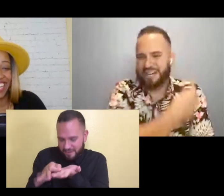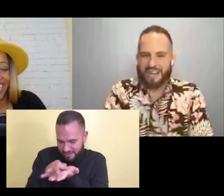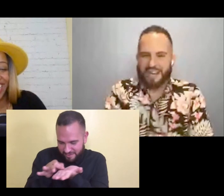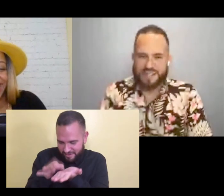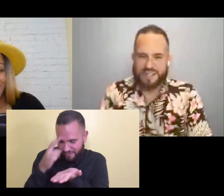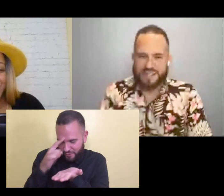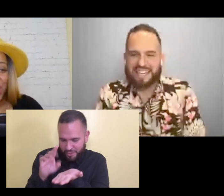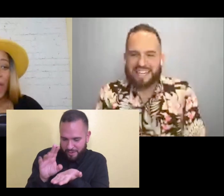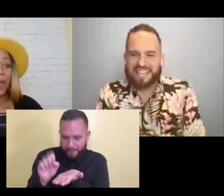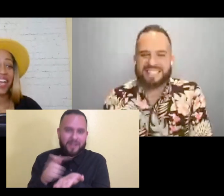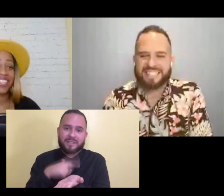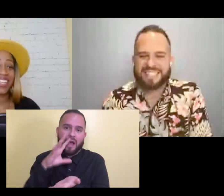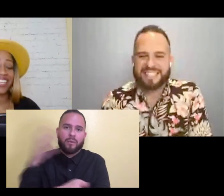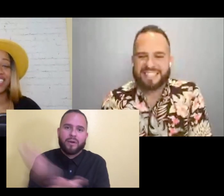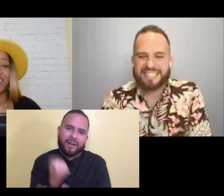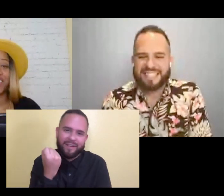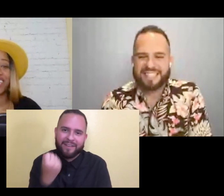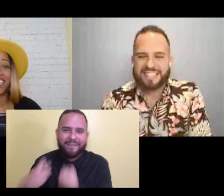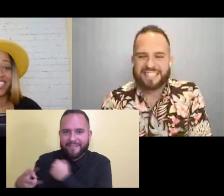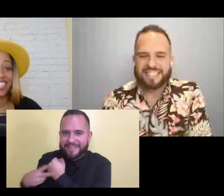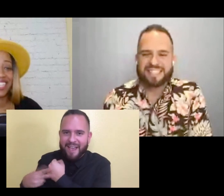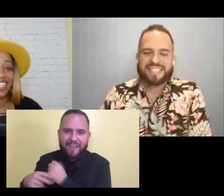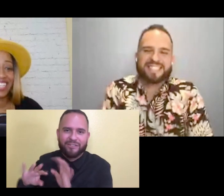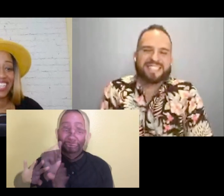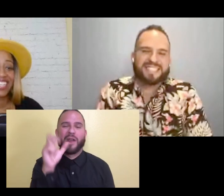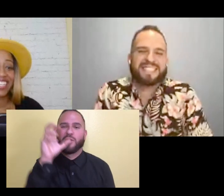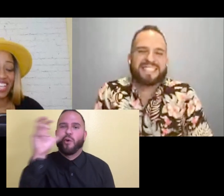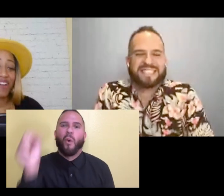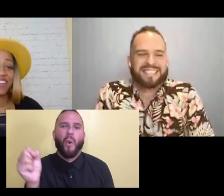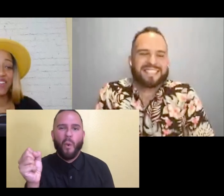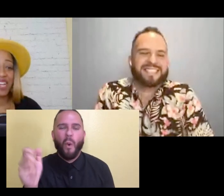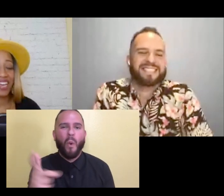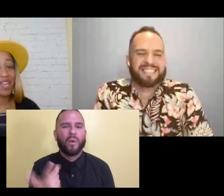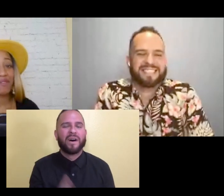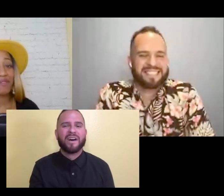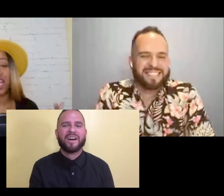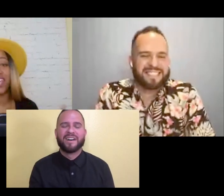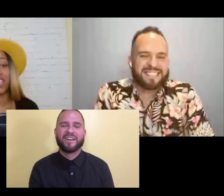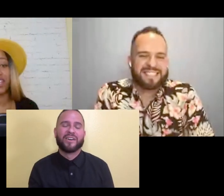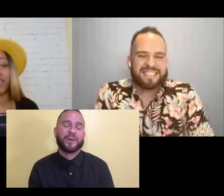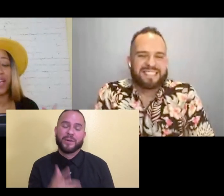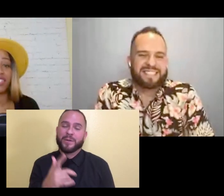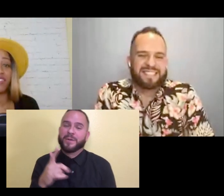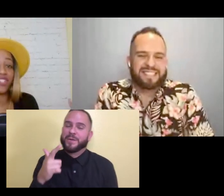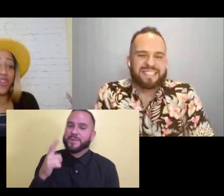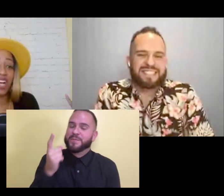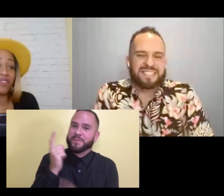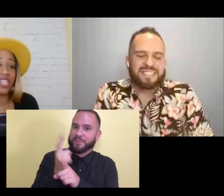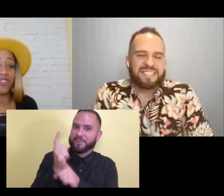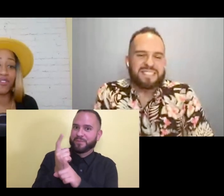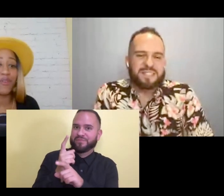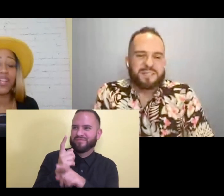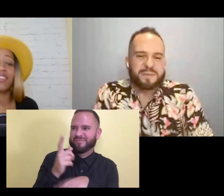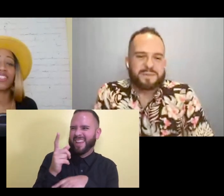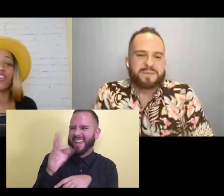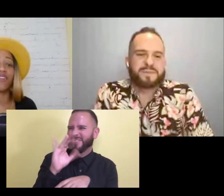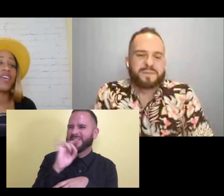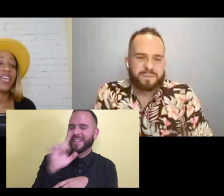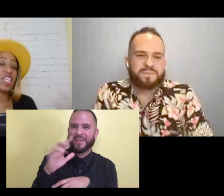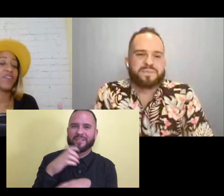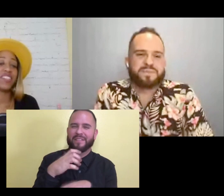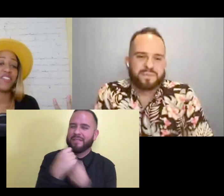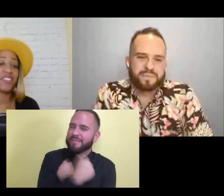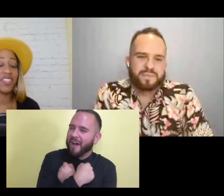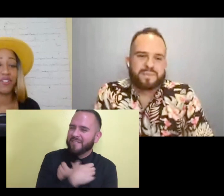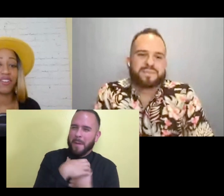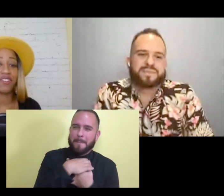was just trying to go somewhere. I can definitely. Right, right, right. And when you have that love and passion for travel, it's like you do anything to